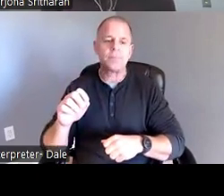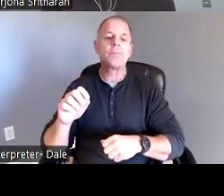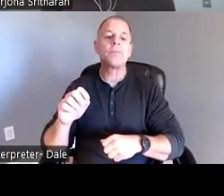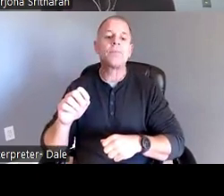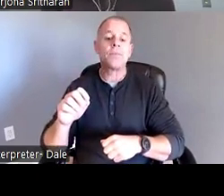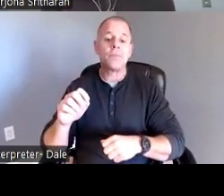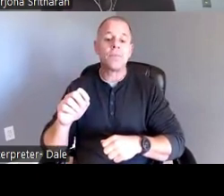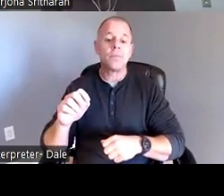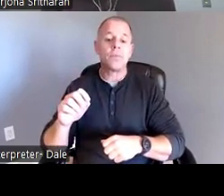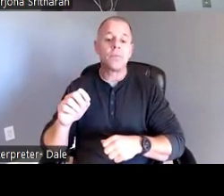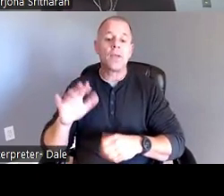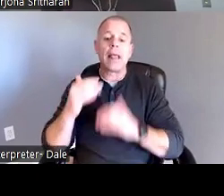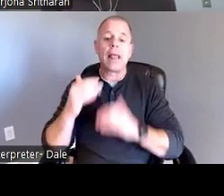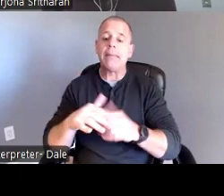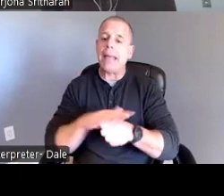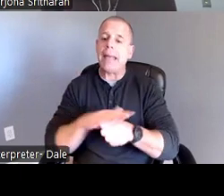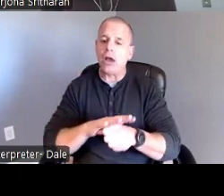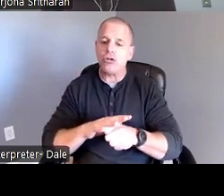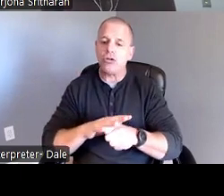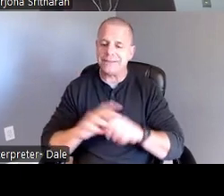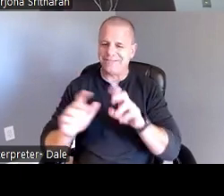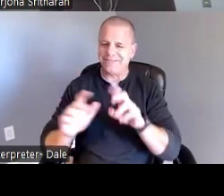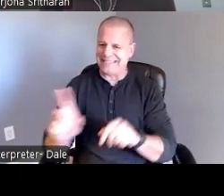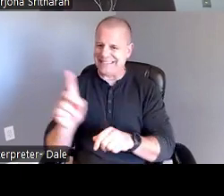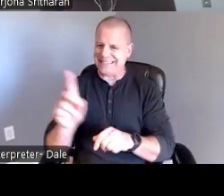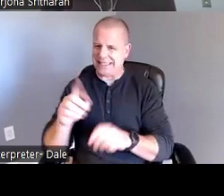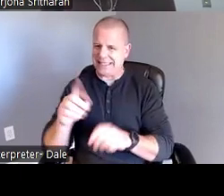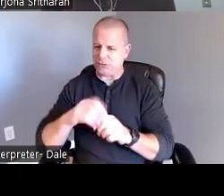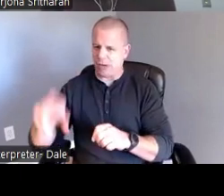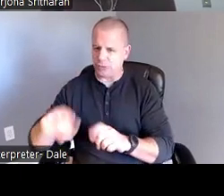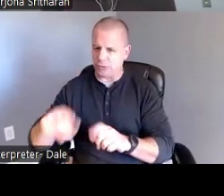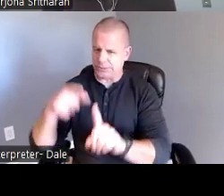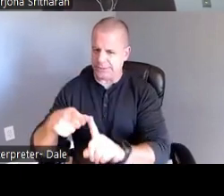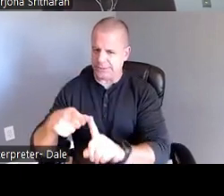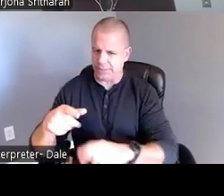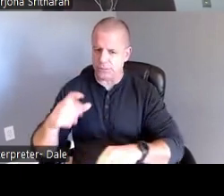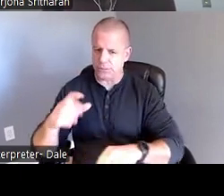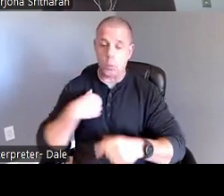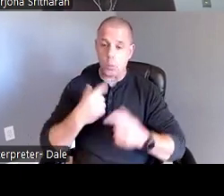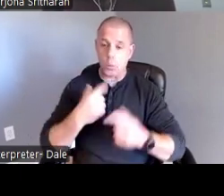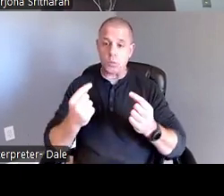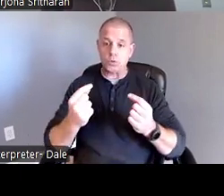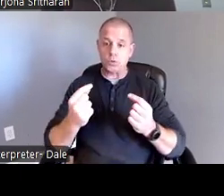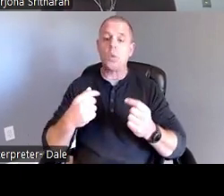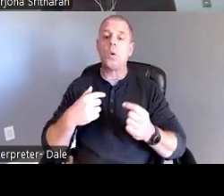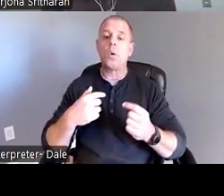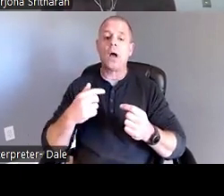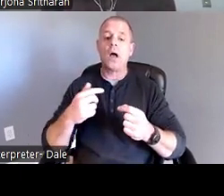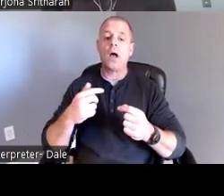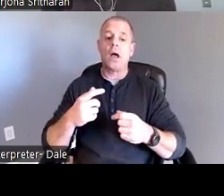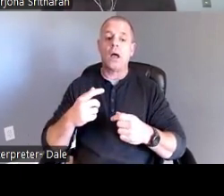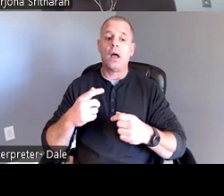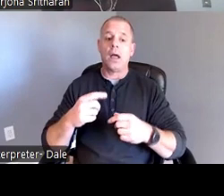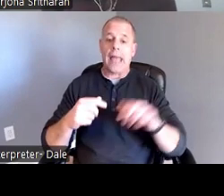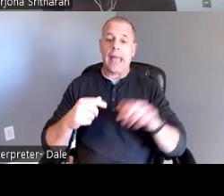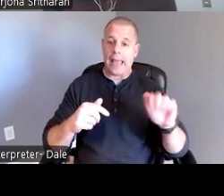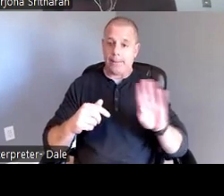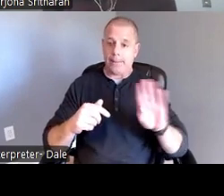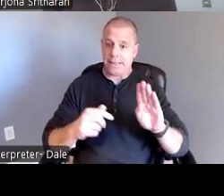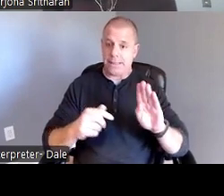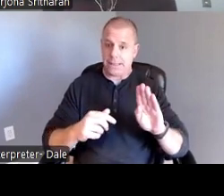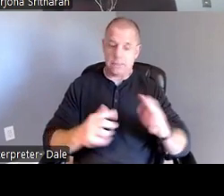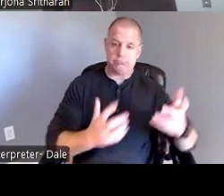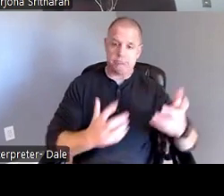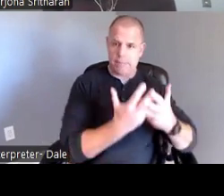was covered by a grade of D in Rochester specifically. So what we did was we combined the grades of A and B and C and